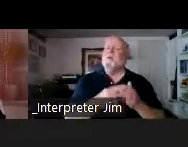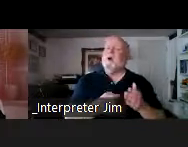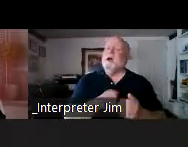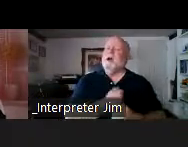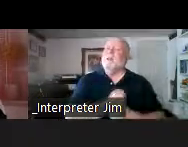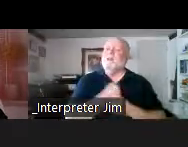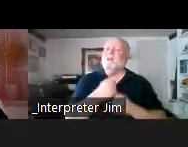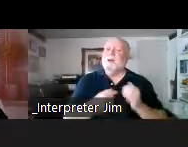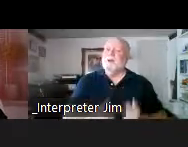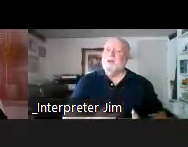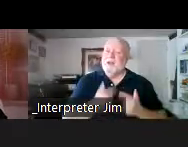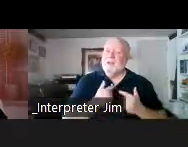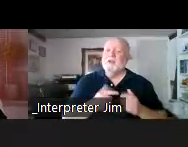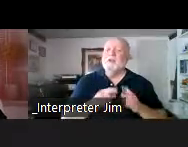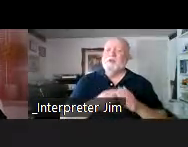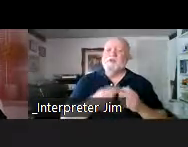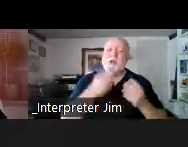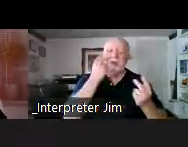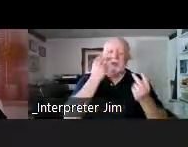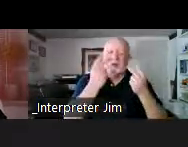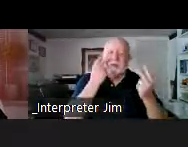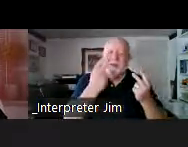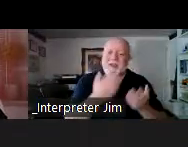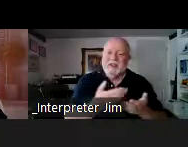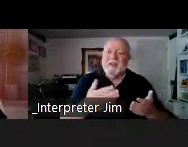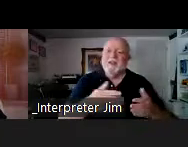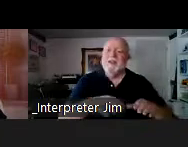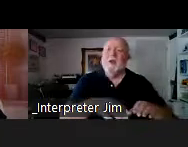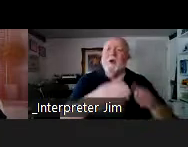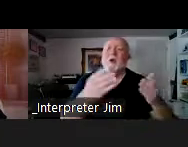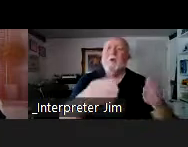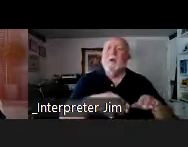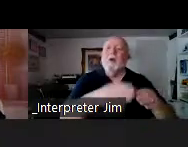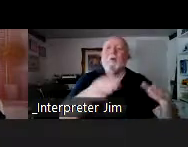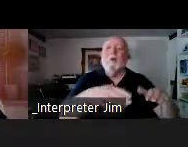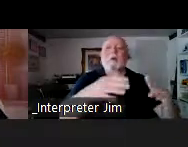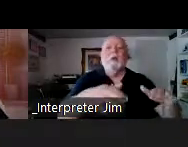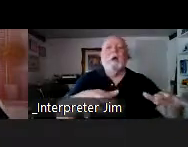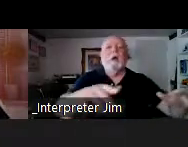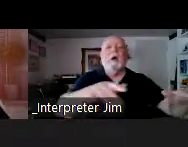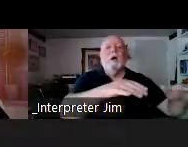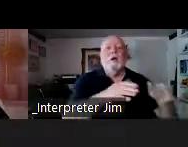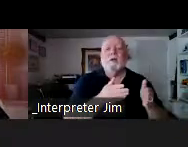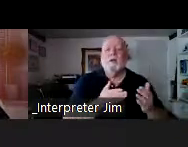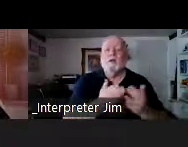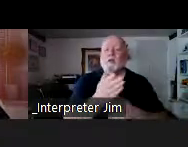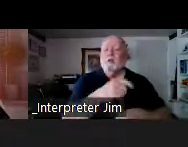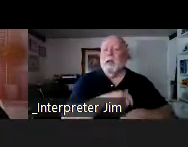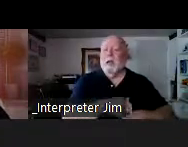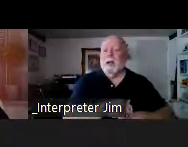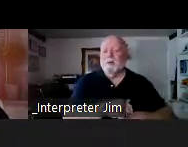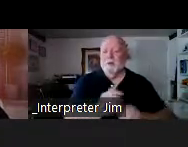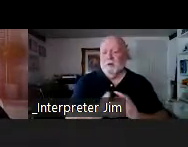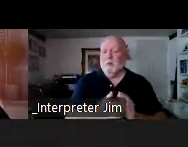goes on. We see things unfold during time. And I think we get wiser, hopefully, as time goes by. I think we